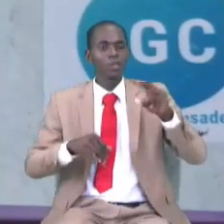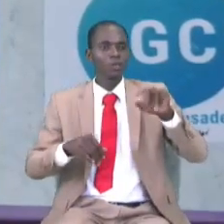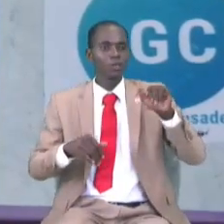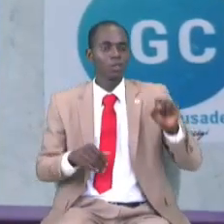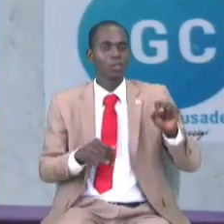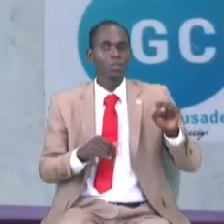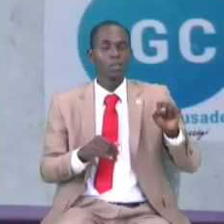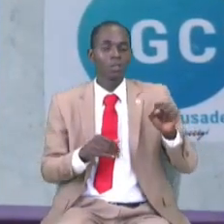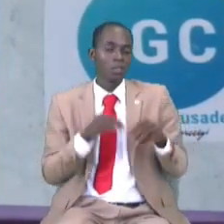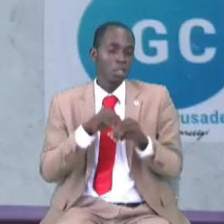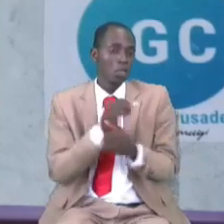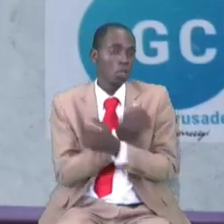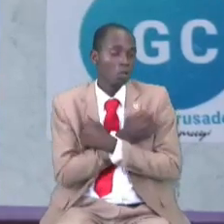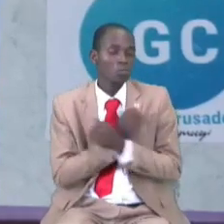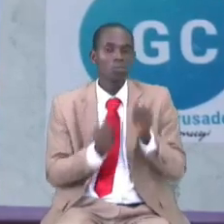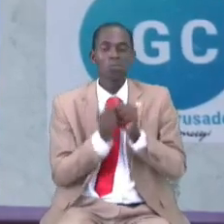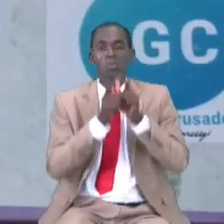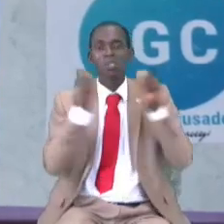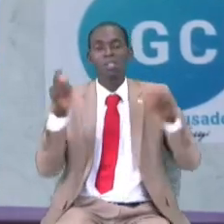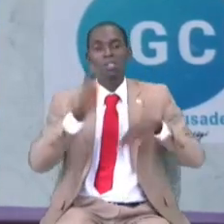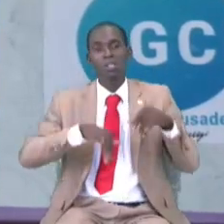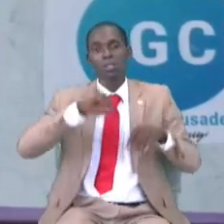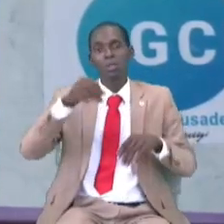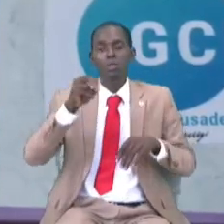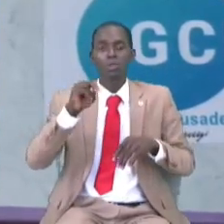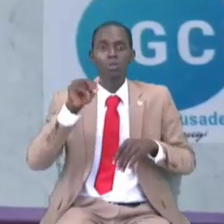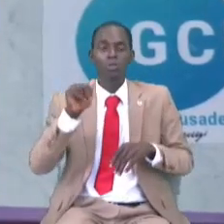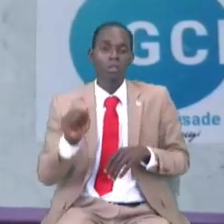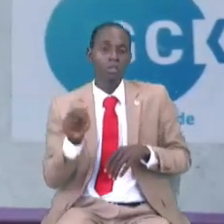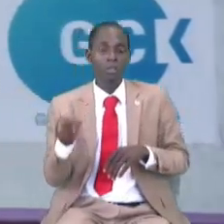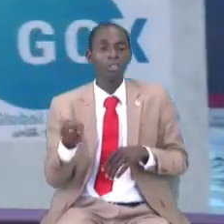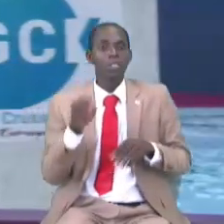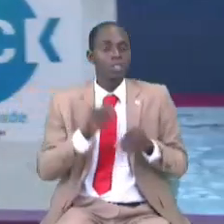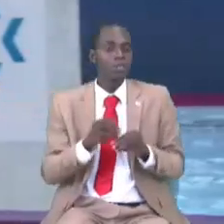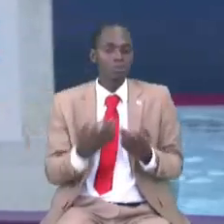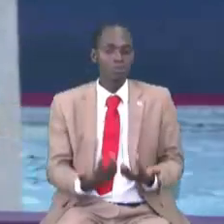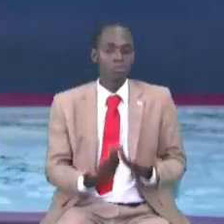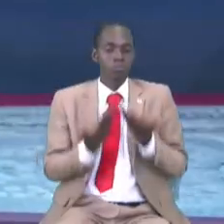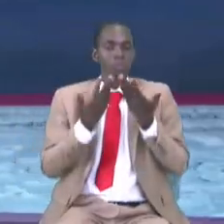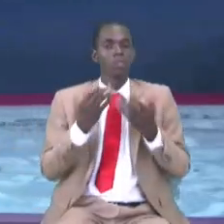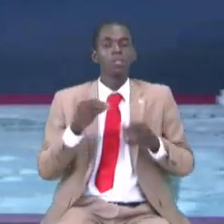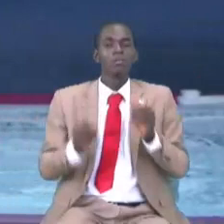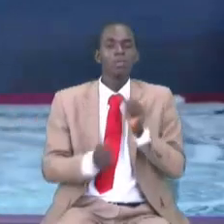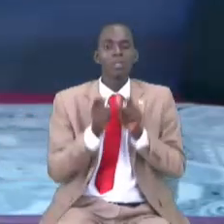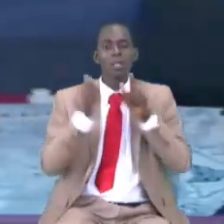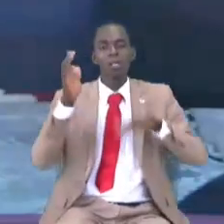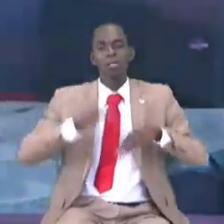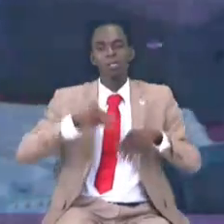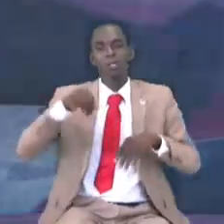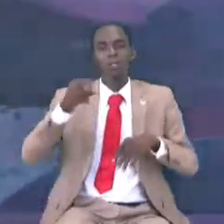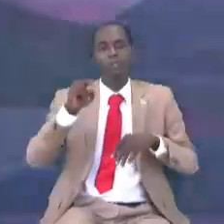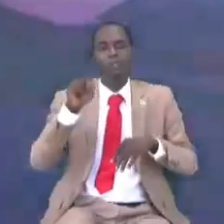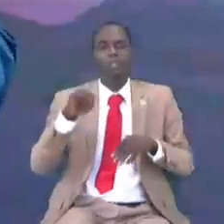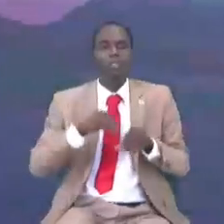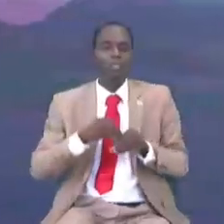than Jonah in willingness to sacrifice, greater than Jonah in the power to heal and the power to